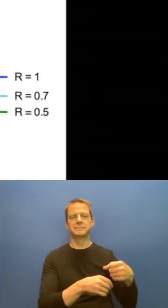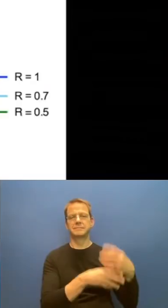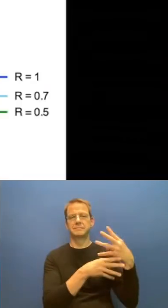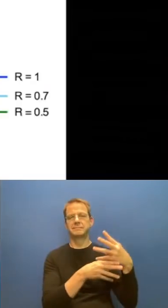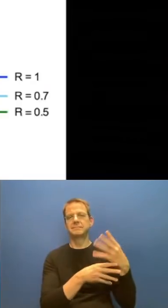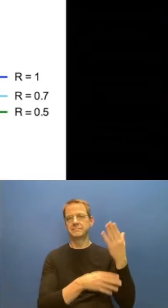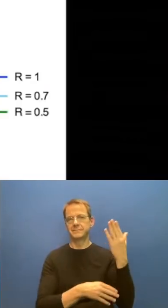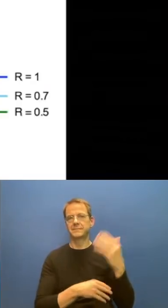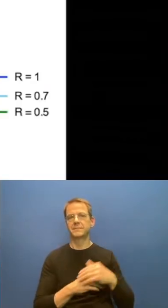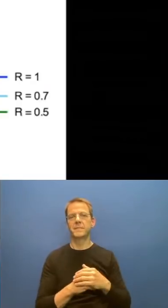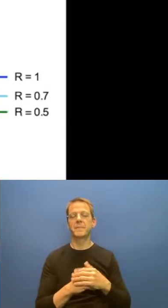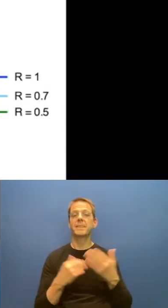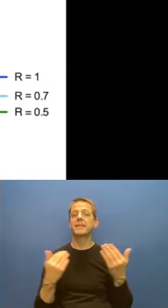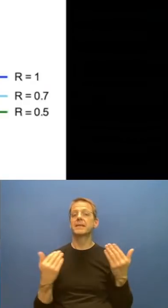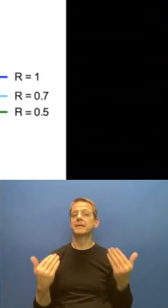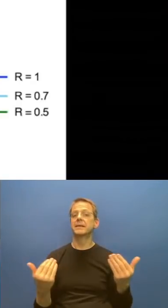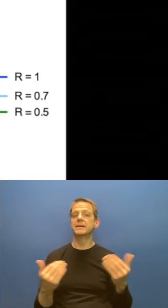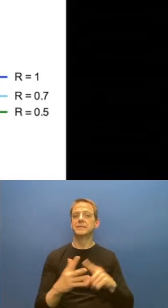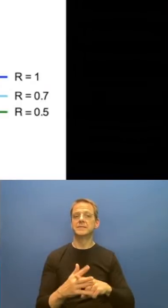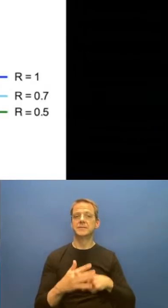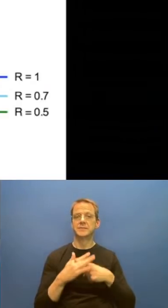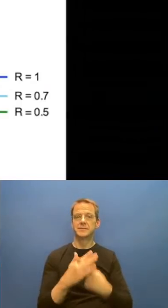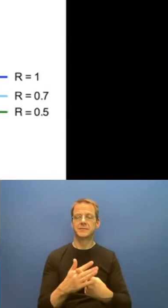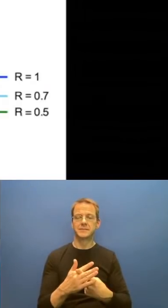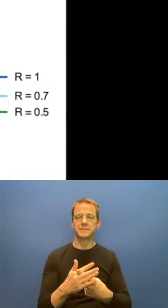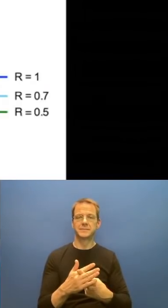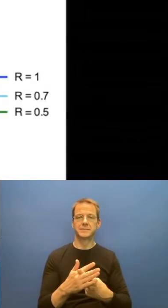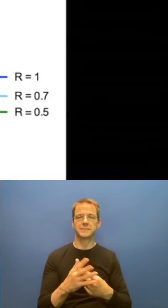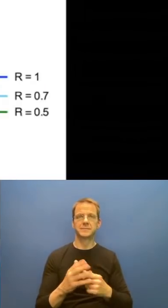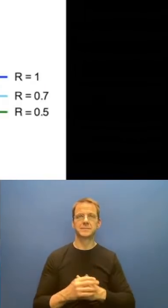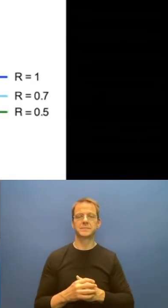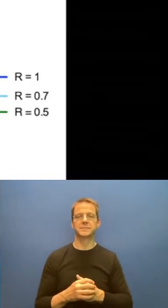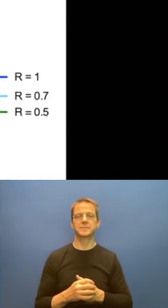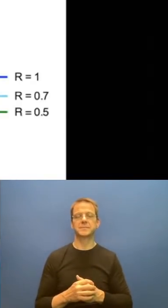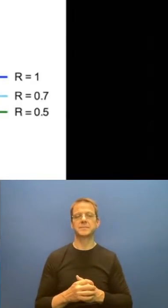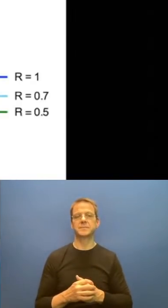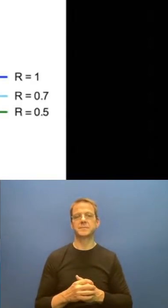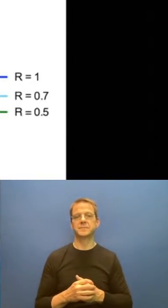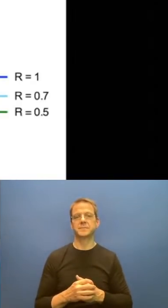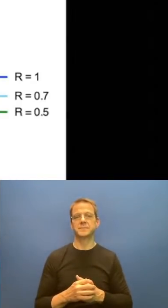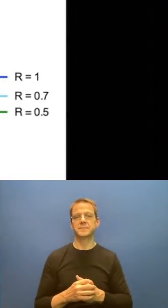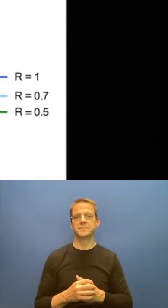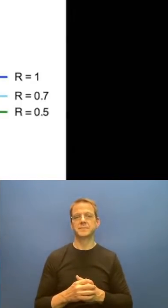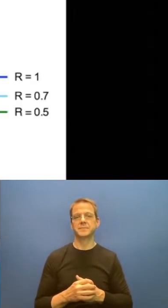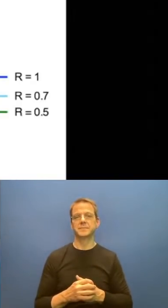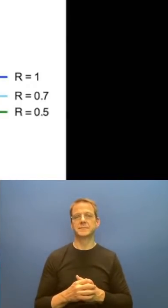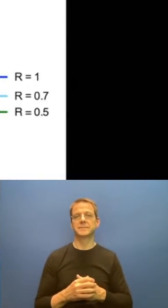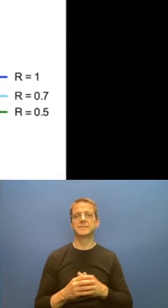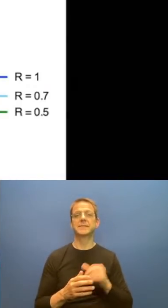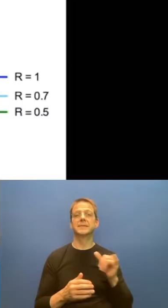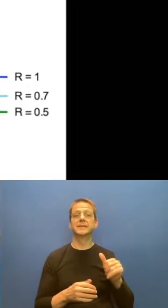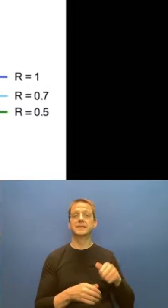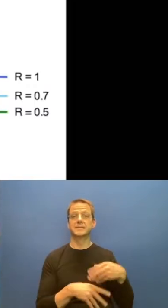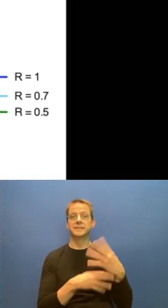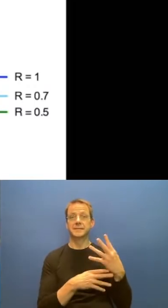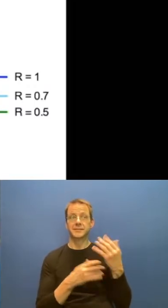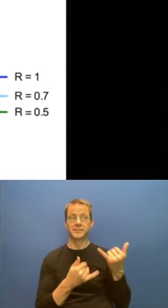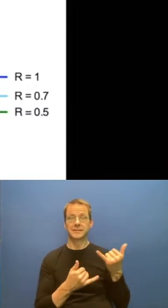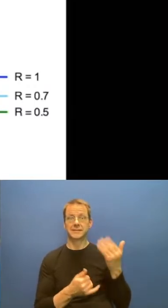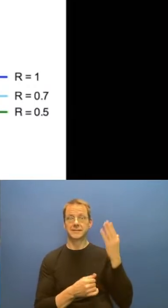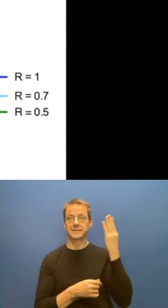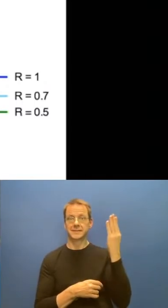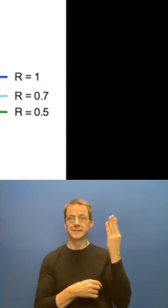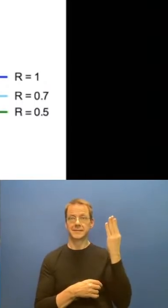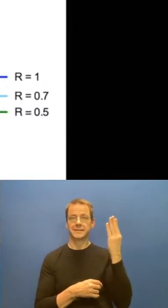So here is the slide showing just sort of theoretically what we can, what different